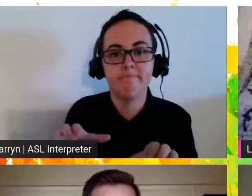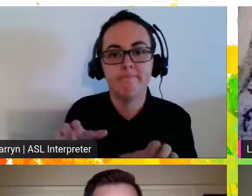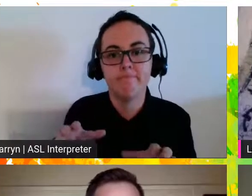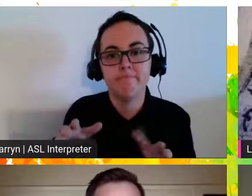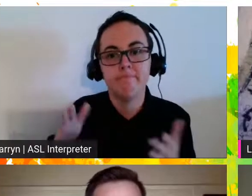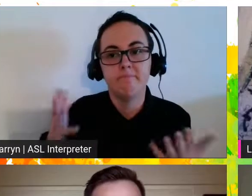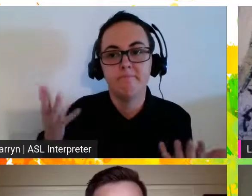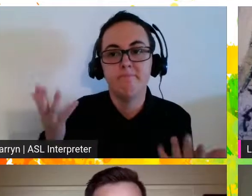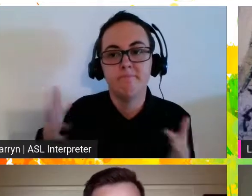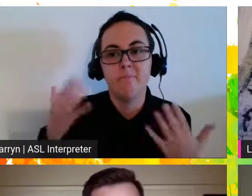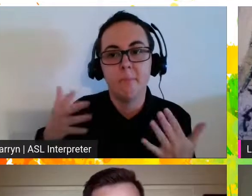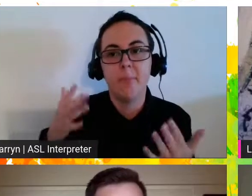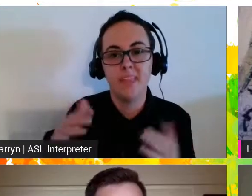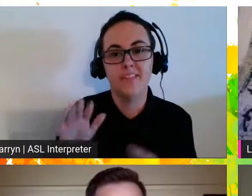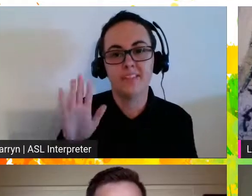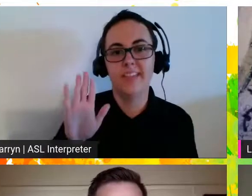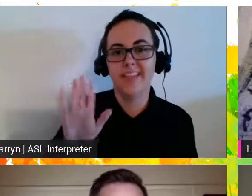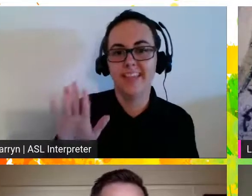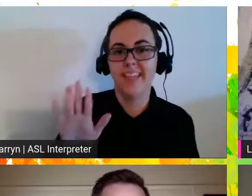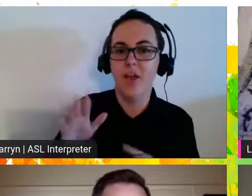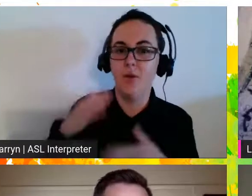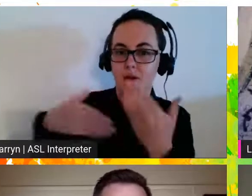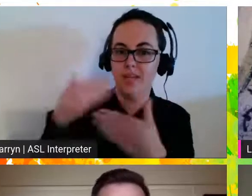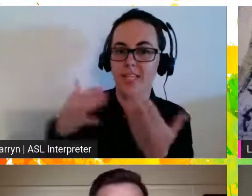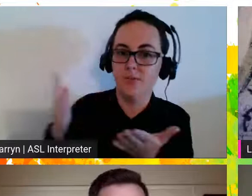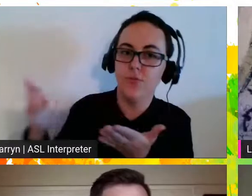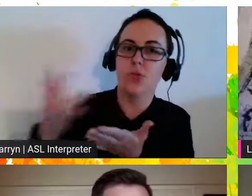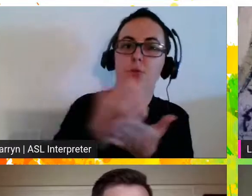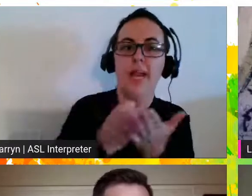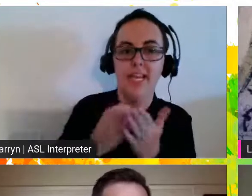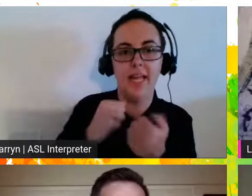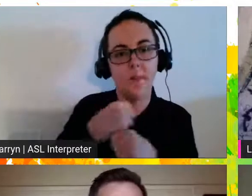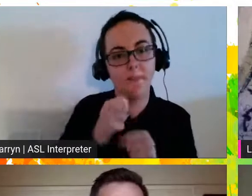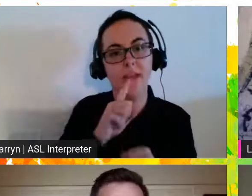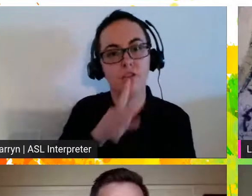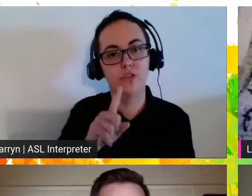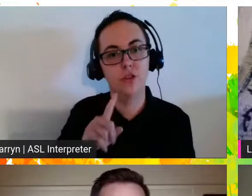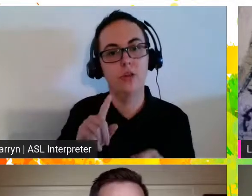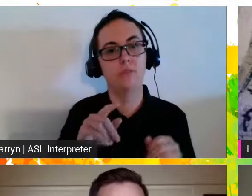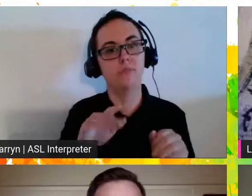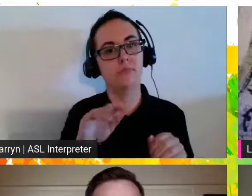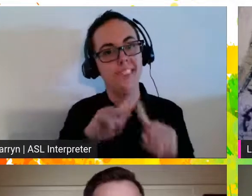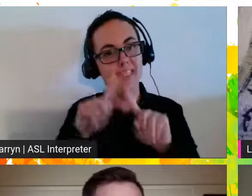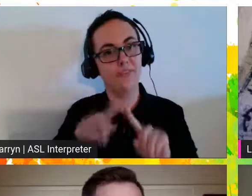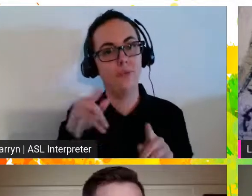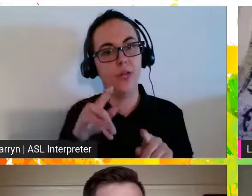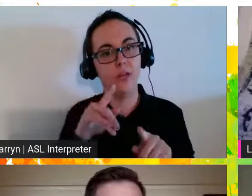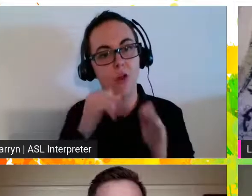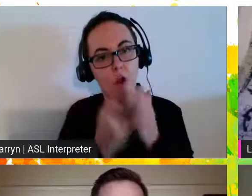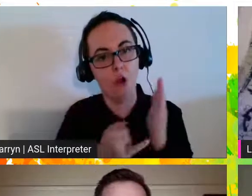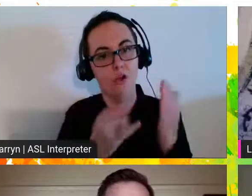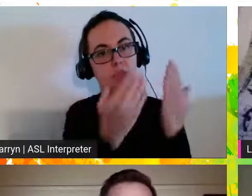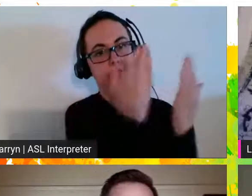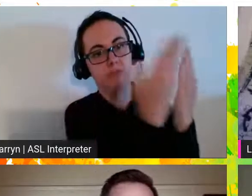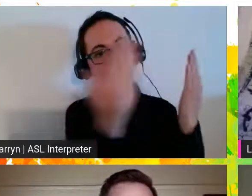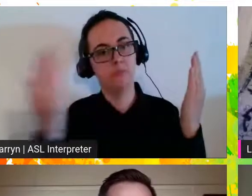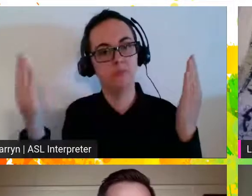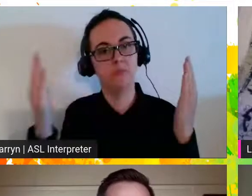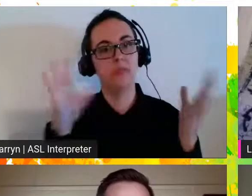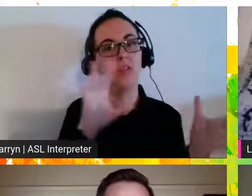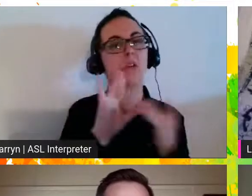way of curating to make sure that the representation on their walls is relatable to the population that that institution is serving.